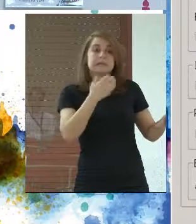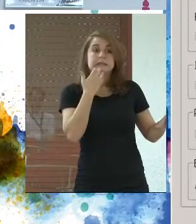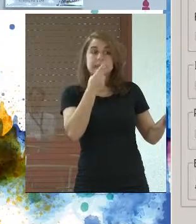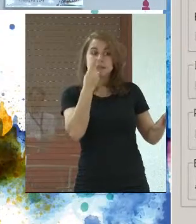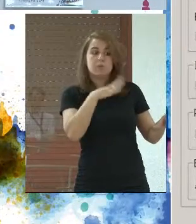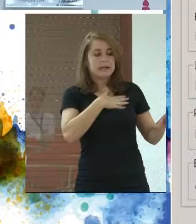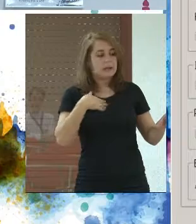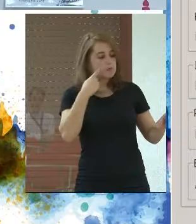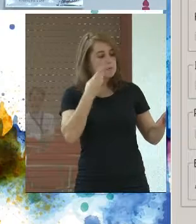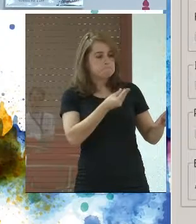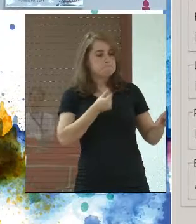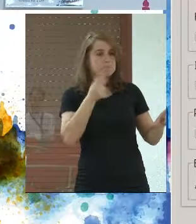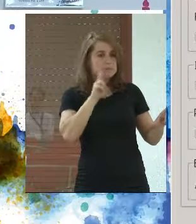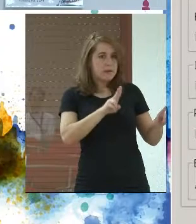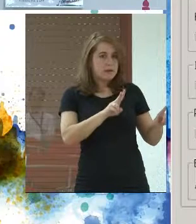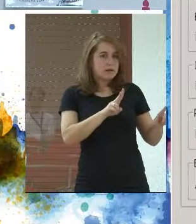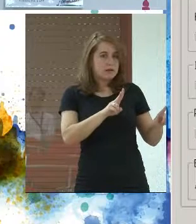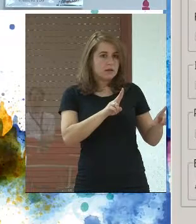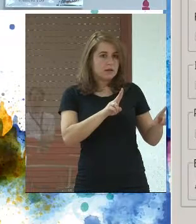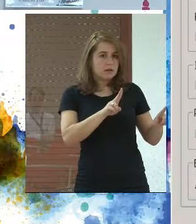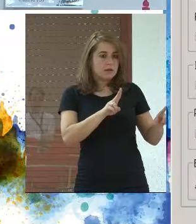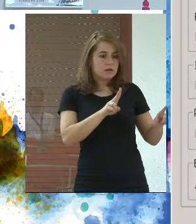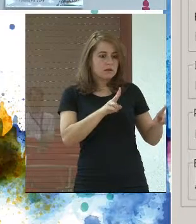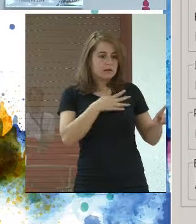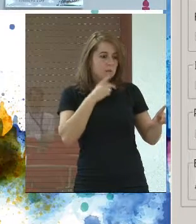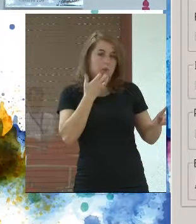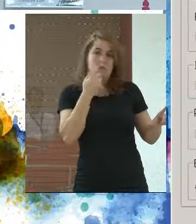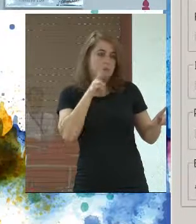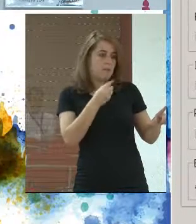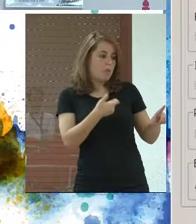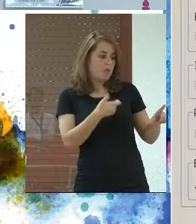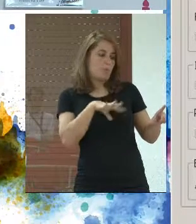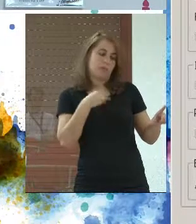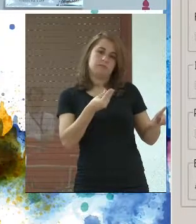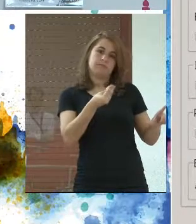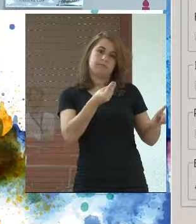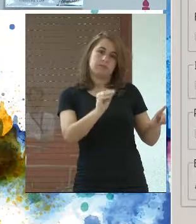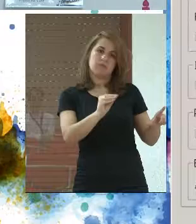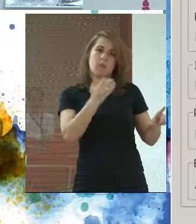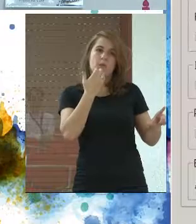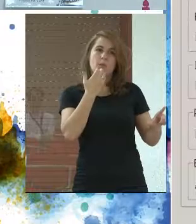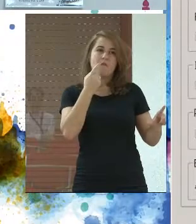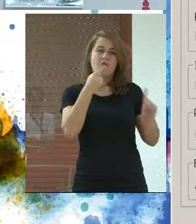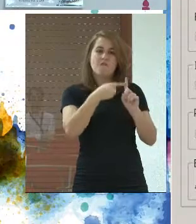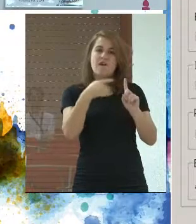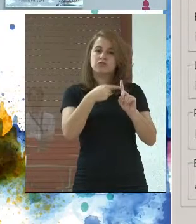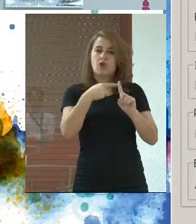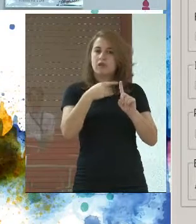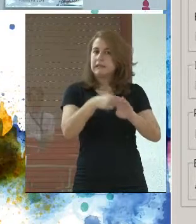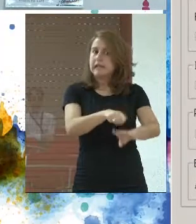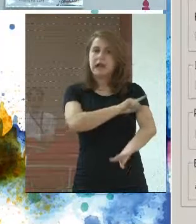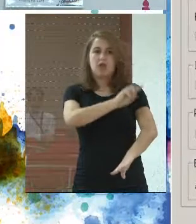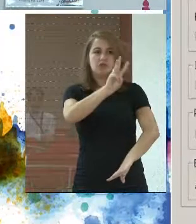is on the map, or maybe if we want to highlight certain things more, we can